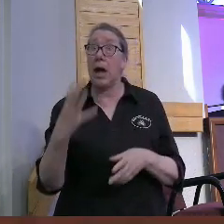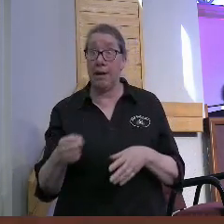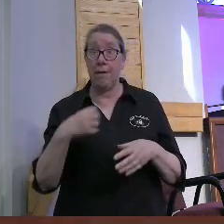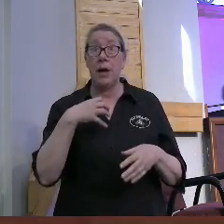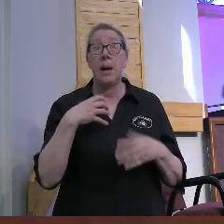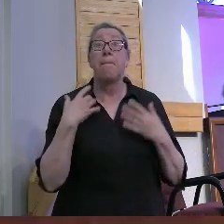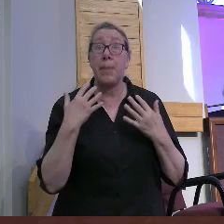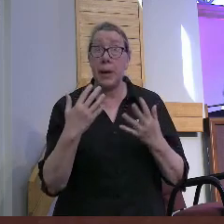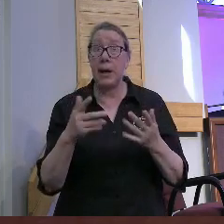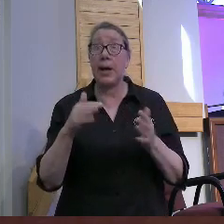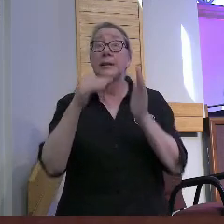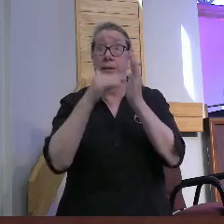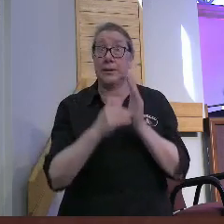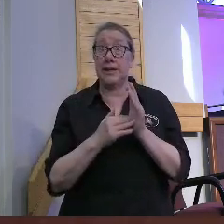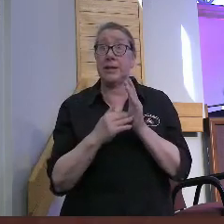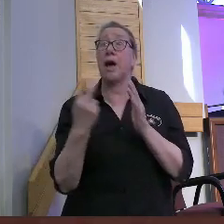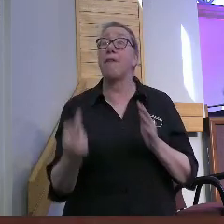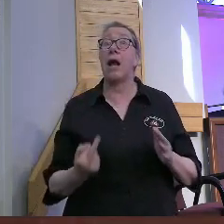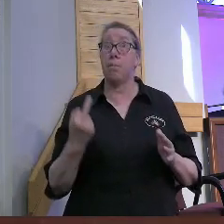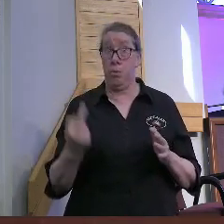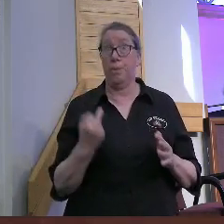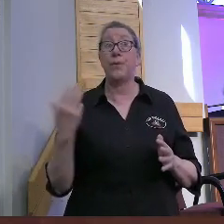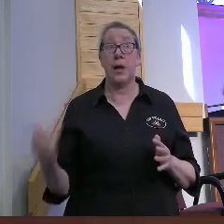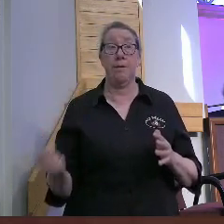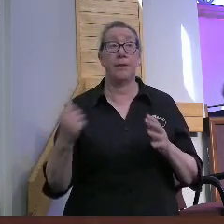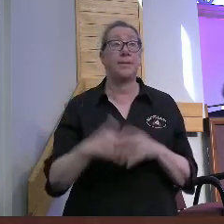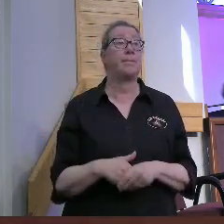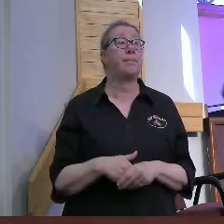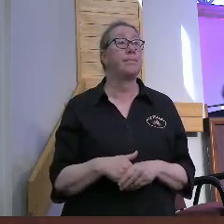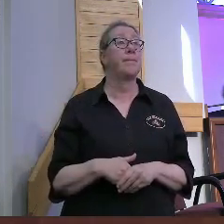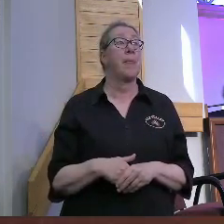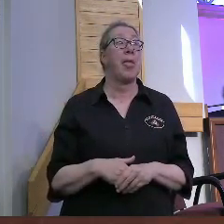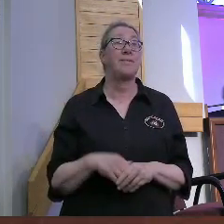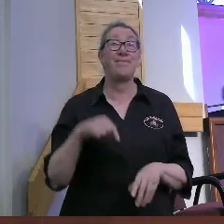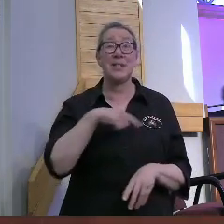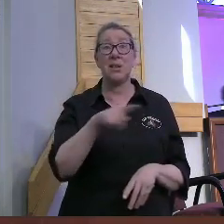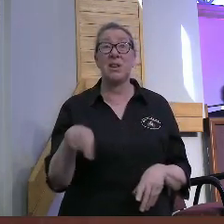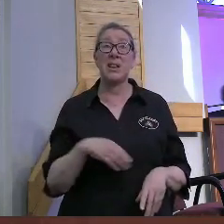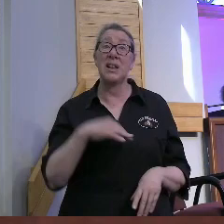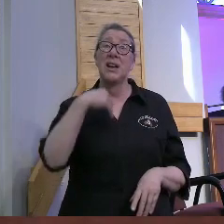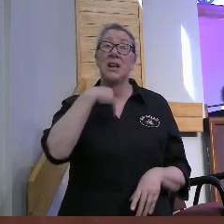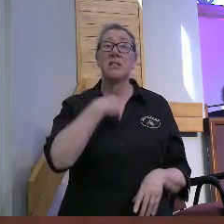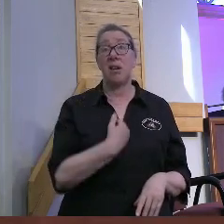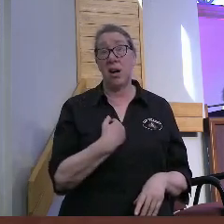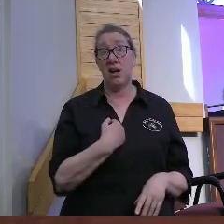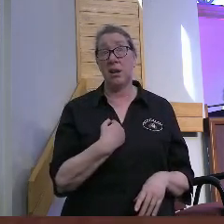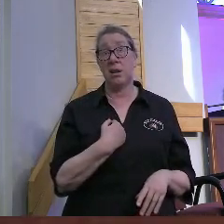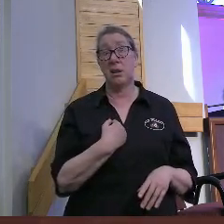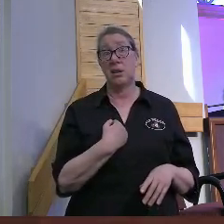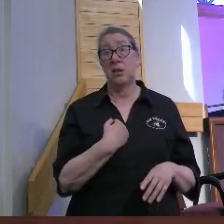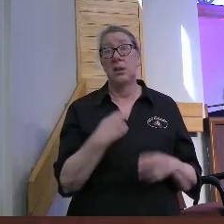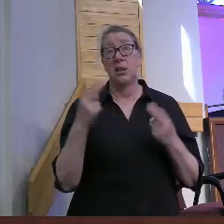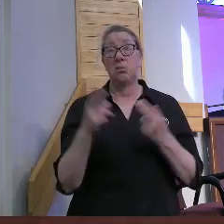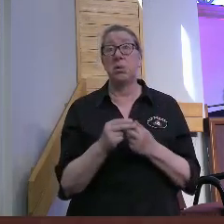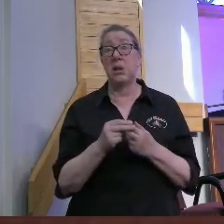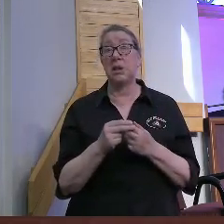amongst the brethren. I think we're all kind of worn out of worshiping in our lounge rooms and getting dressed. I don't know if